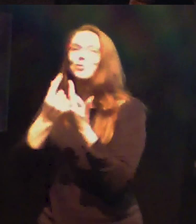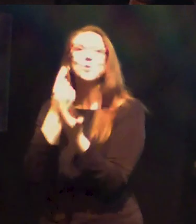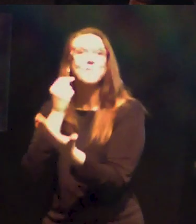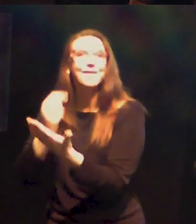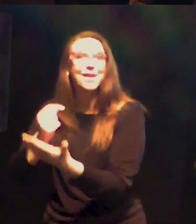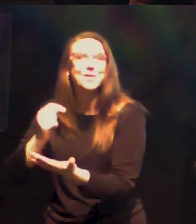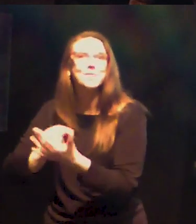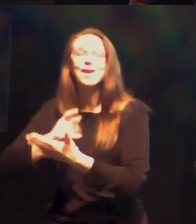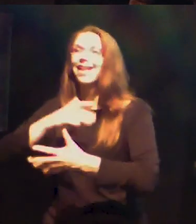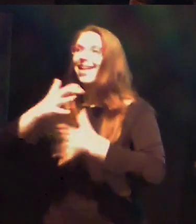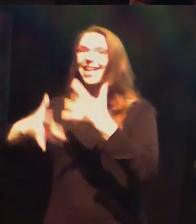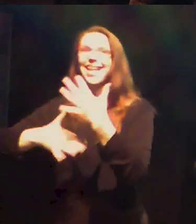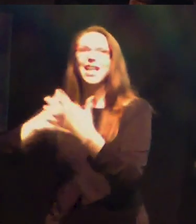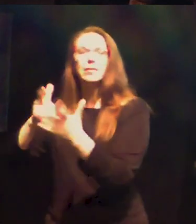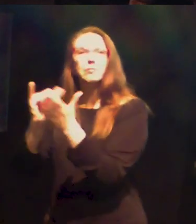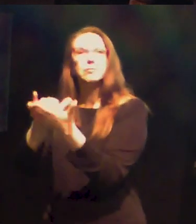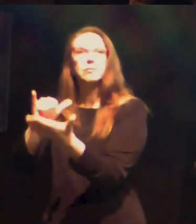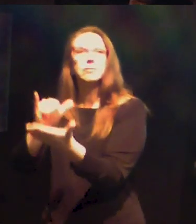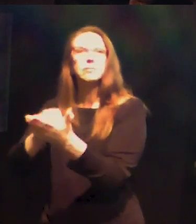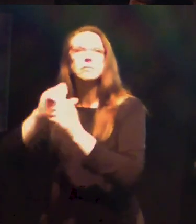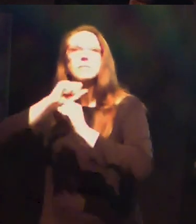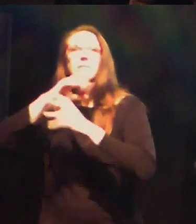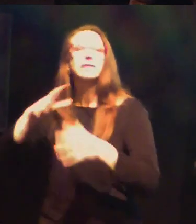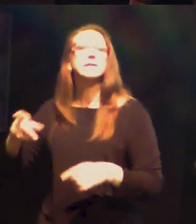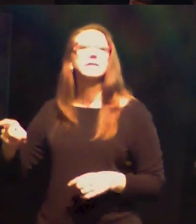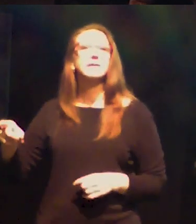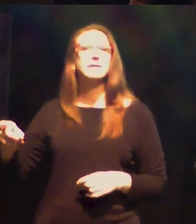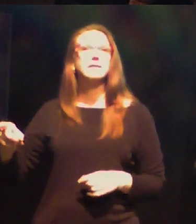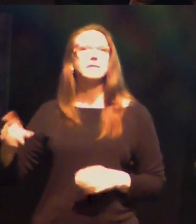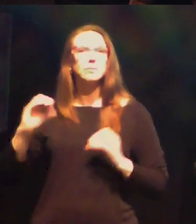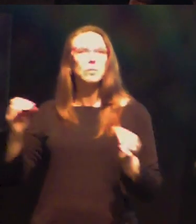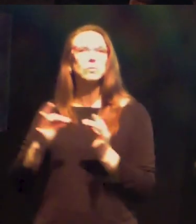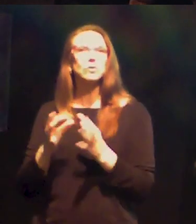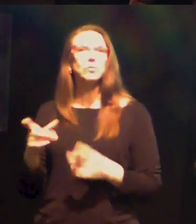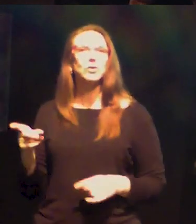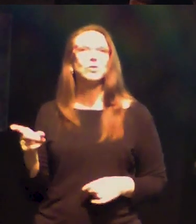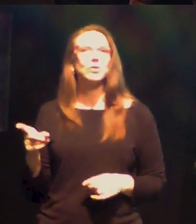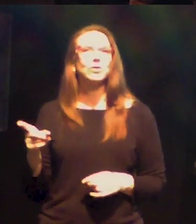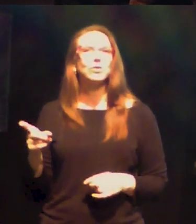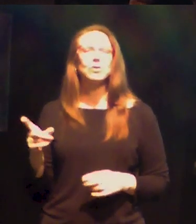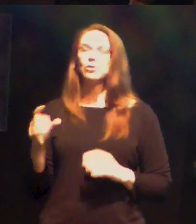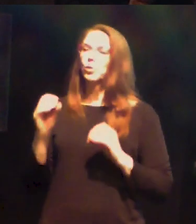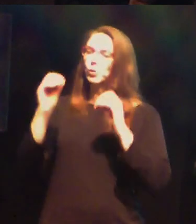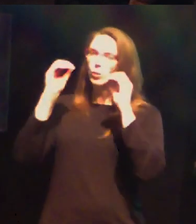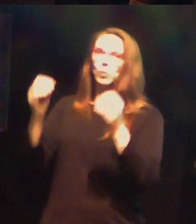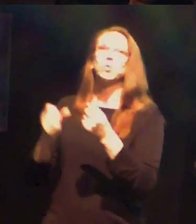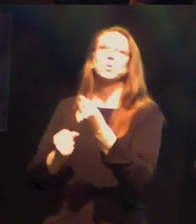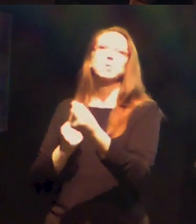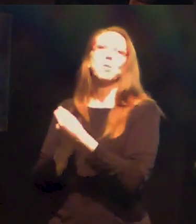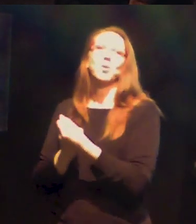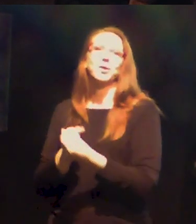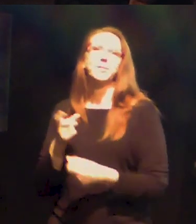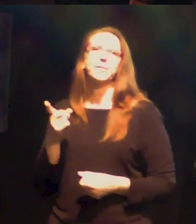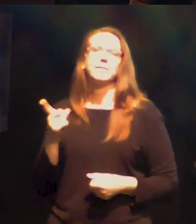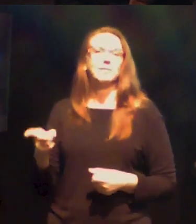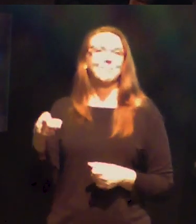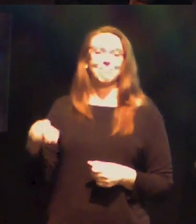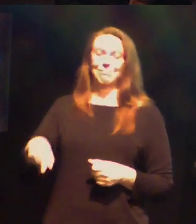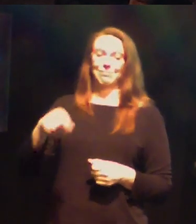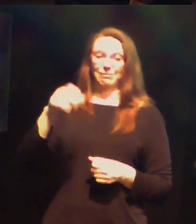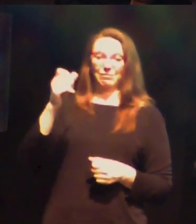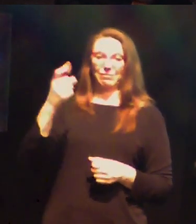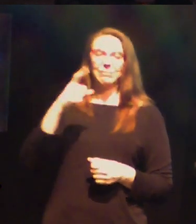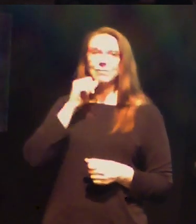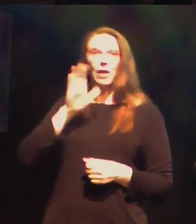could not participate in any of those other opportunities. So there was no one there for her. And this is not